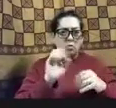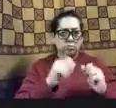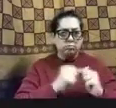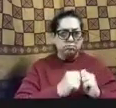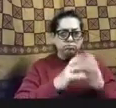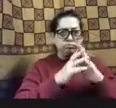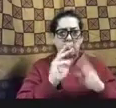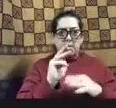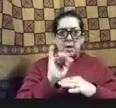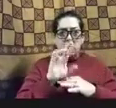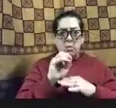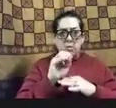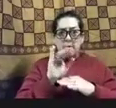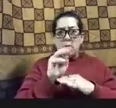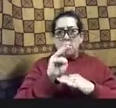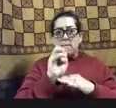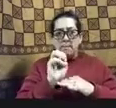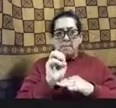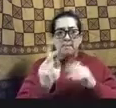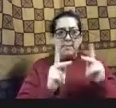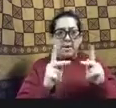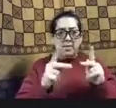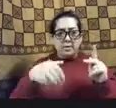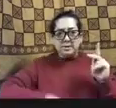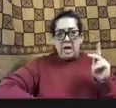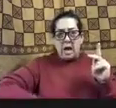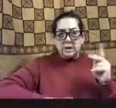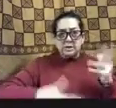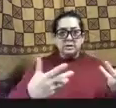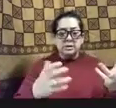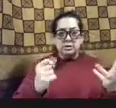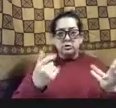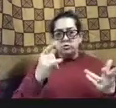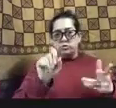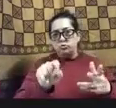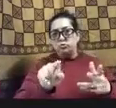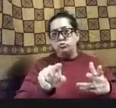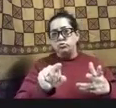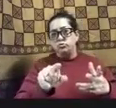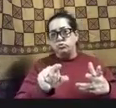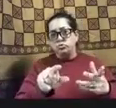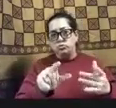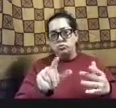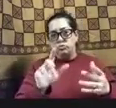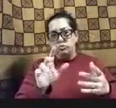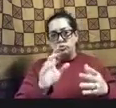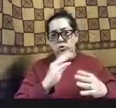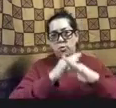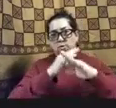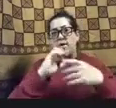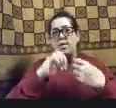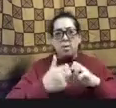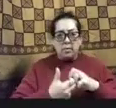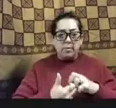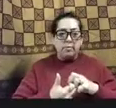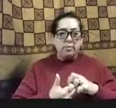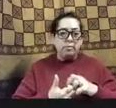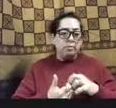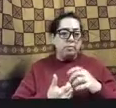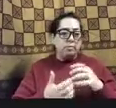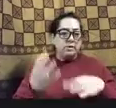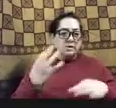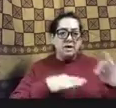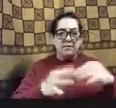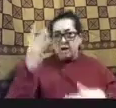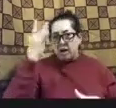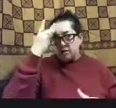the microbiome in people's guts so that you prevent the problems rather than